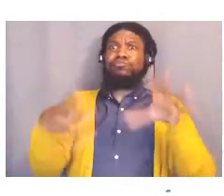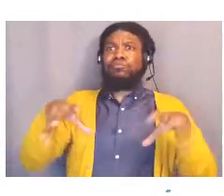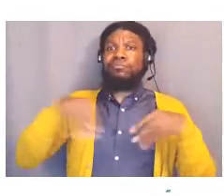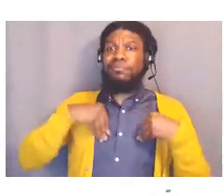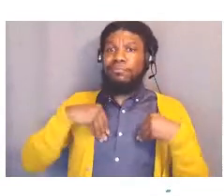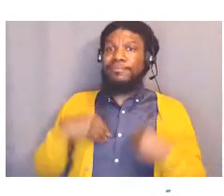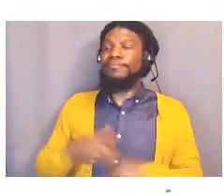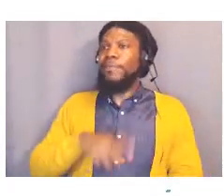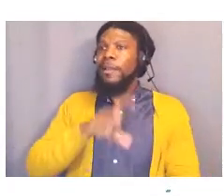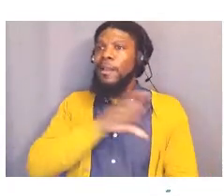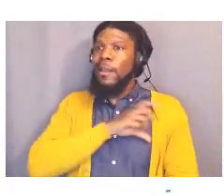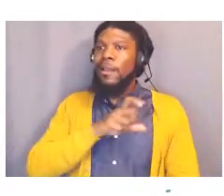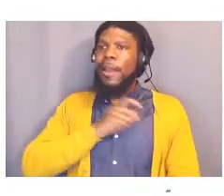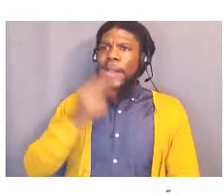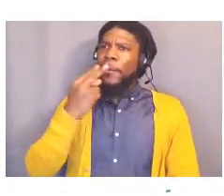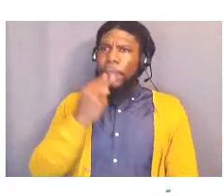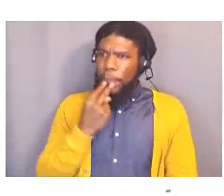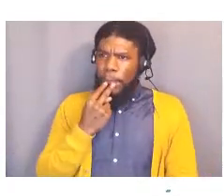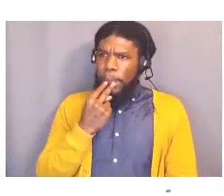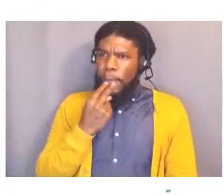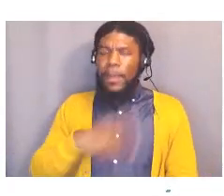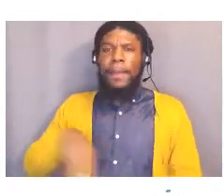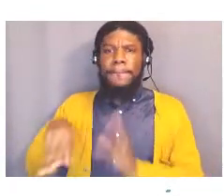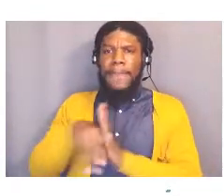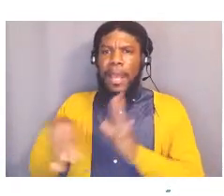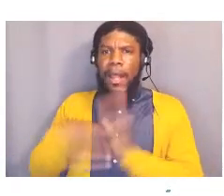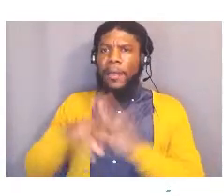Coppers whistle, siren bell,